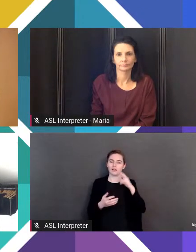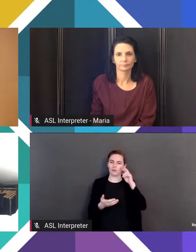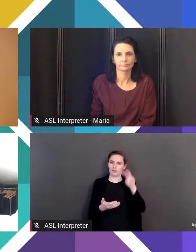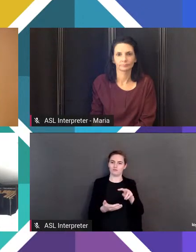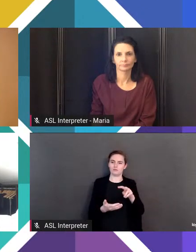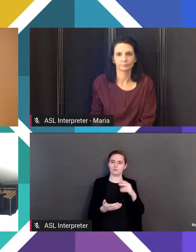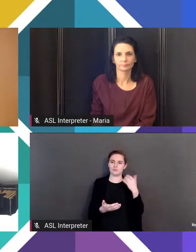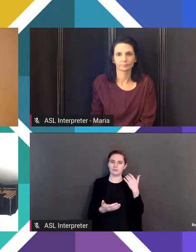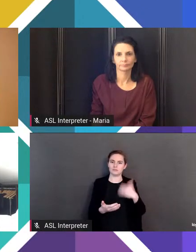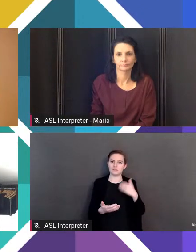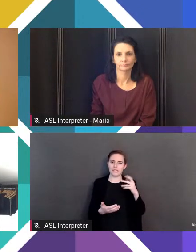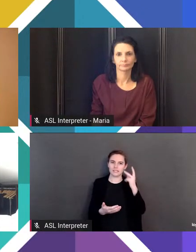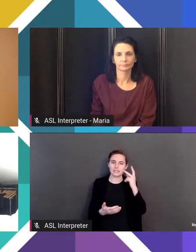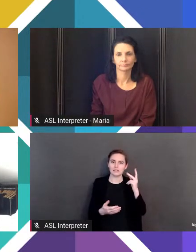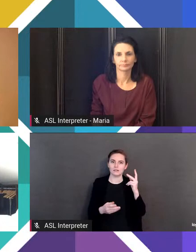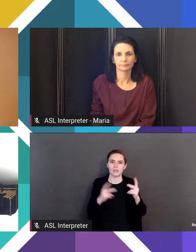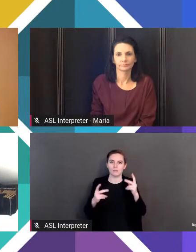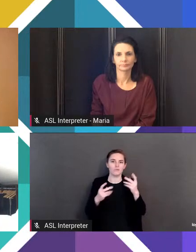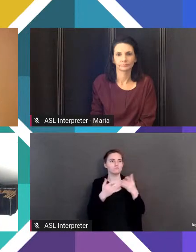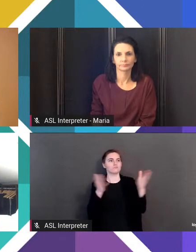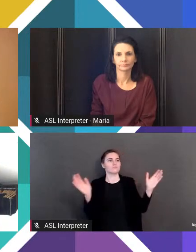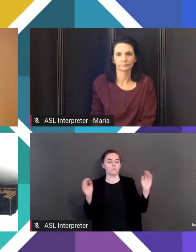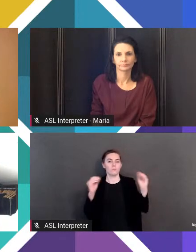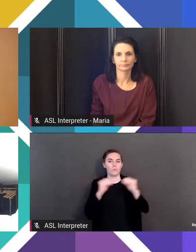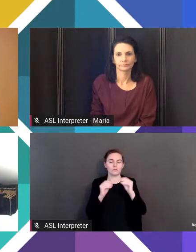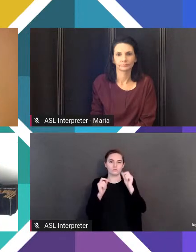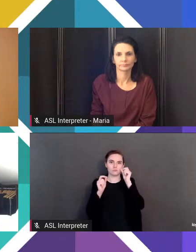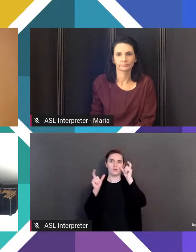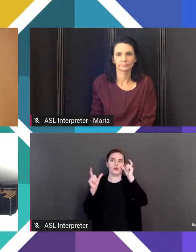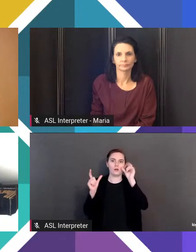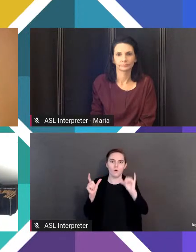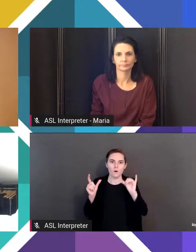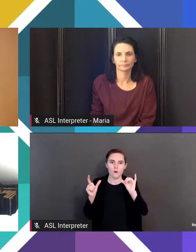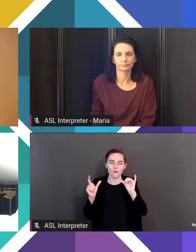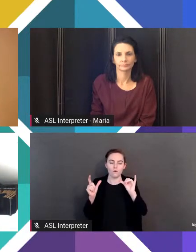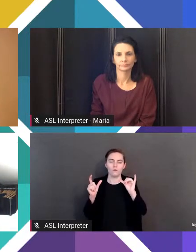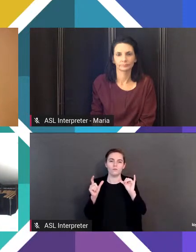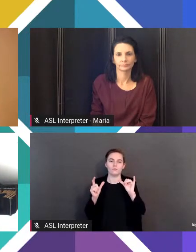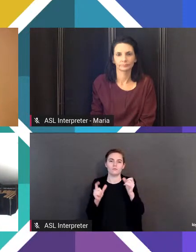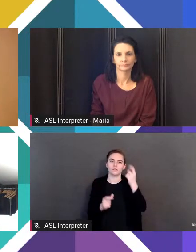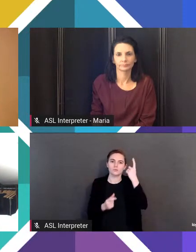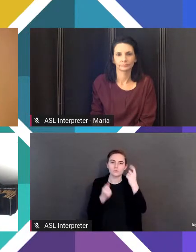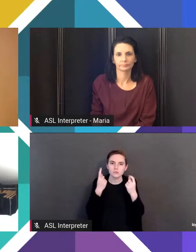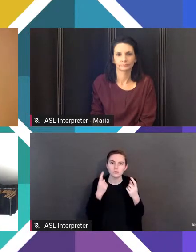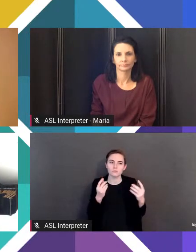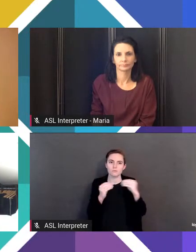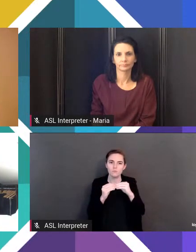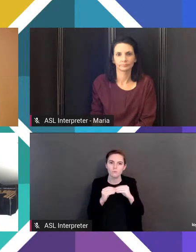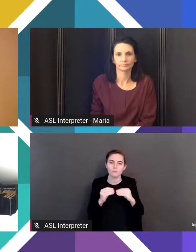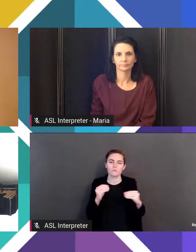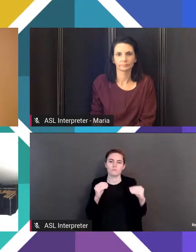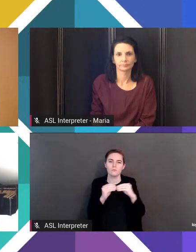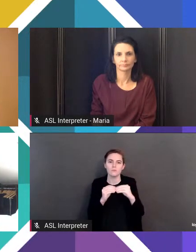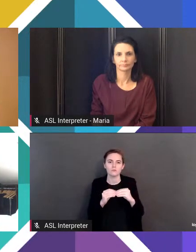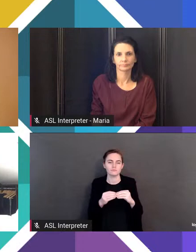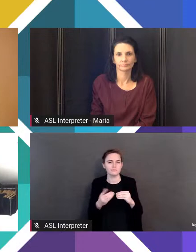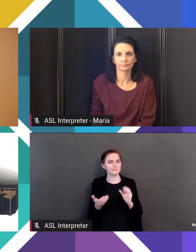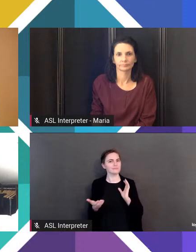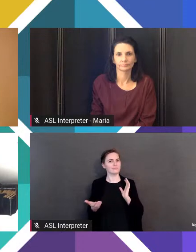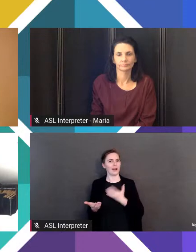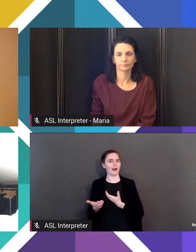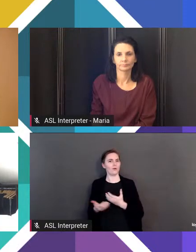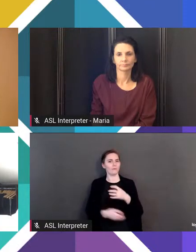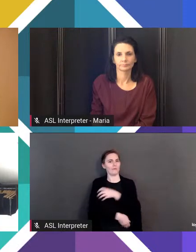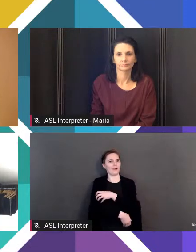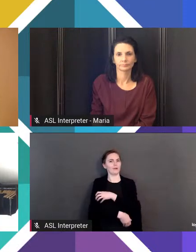realizing like we have so much more work to do to like help our community out. Like, I think it's just going to get